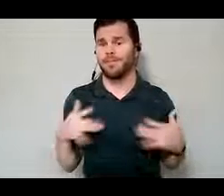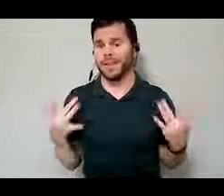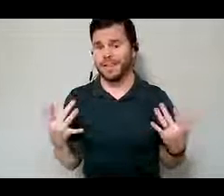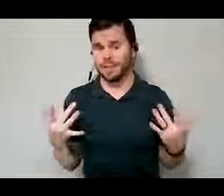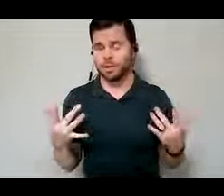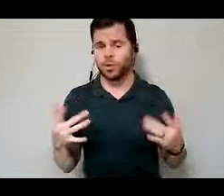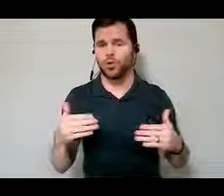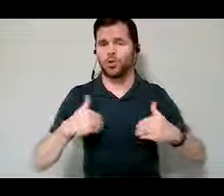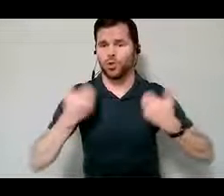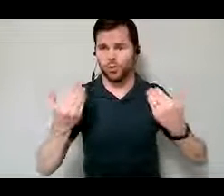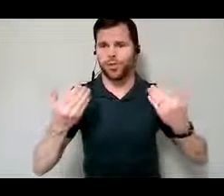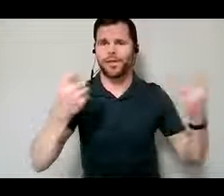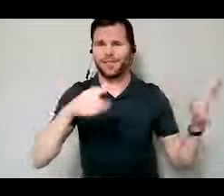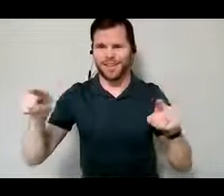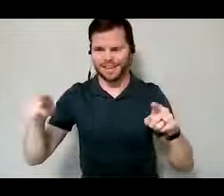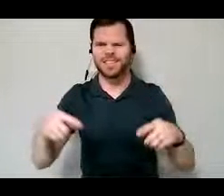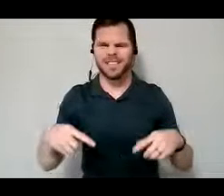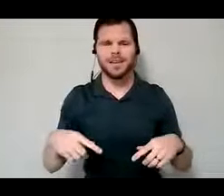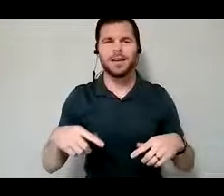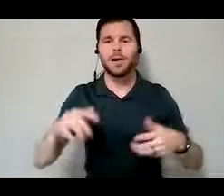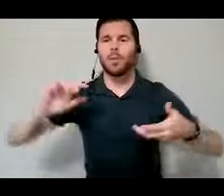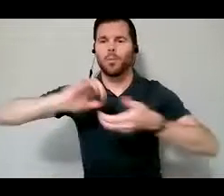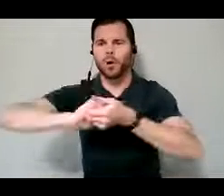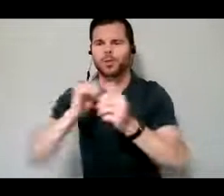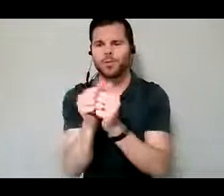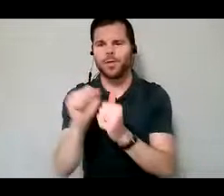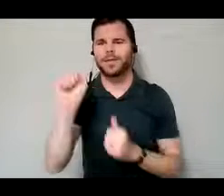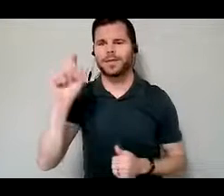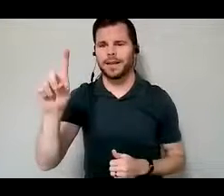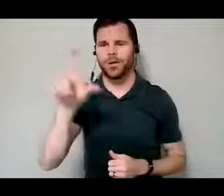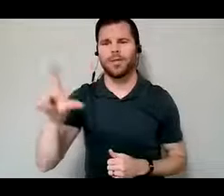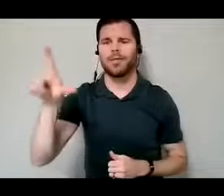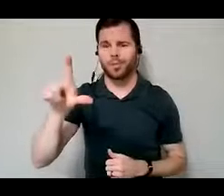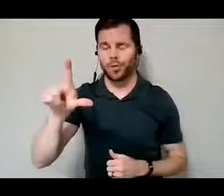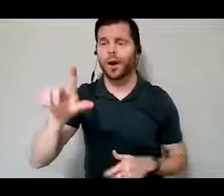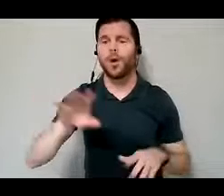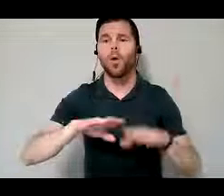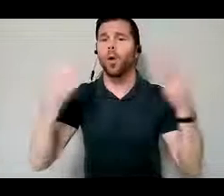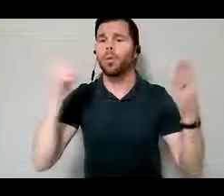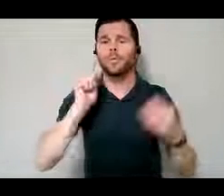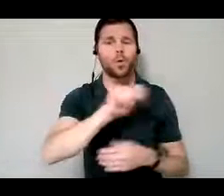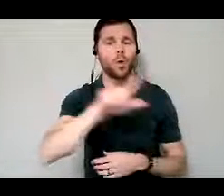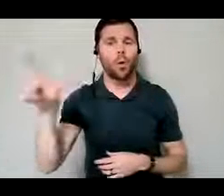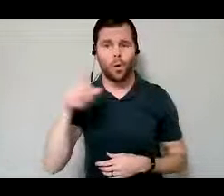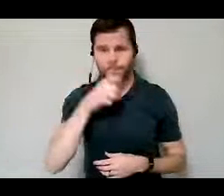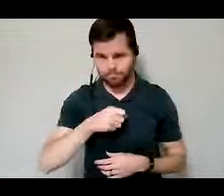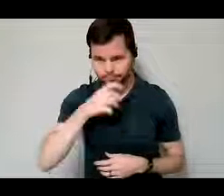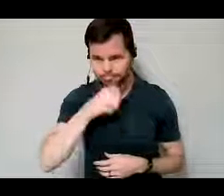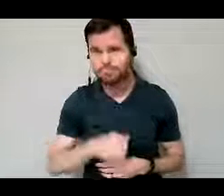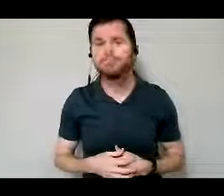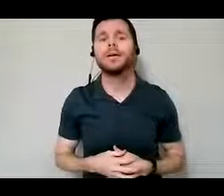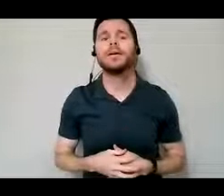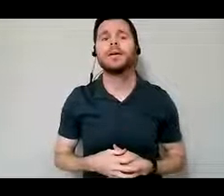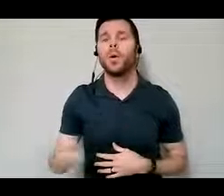in partnership with the San Diego Library. It's open to all ages. We're actually going to have students from San